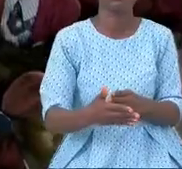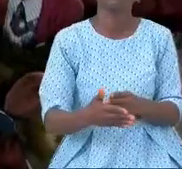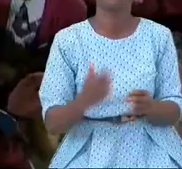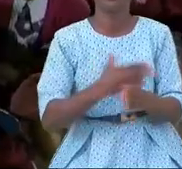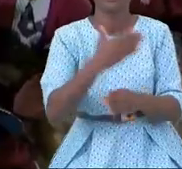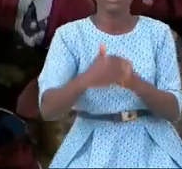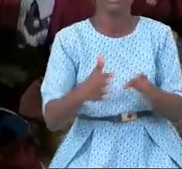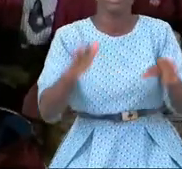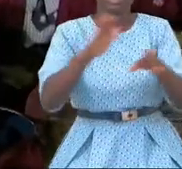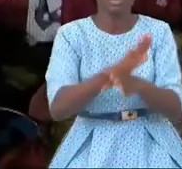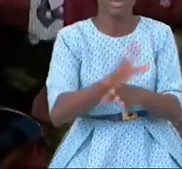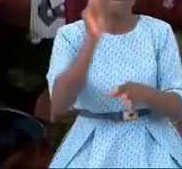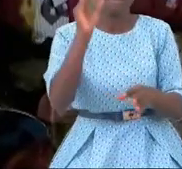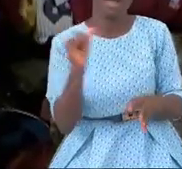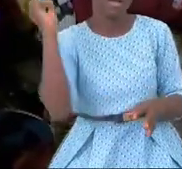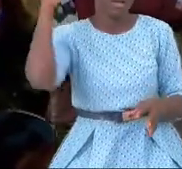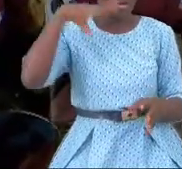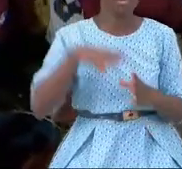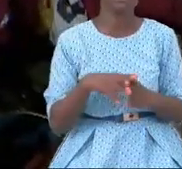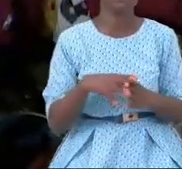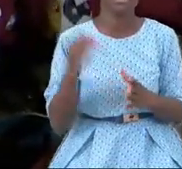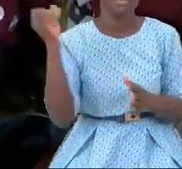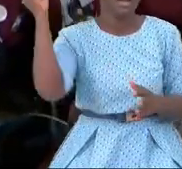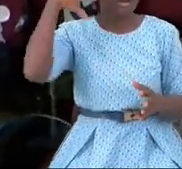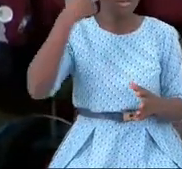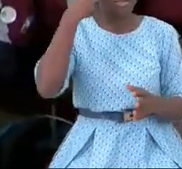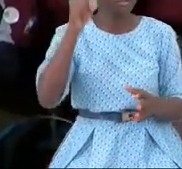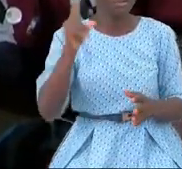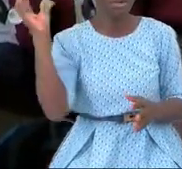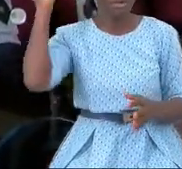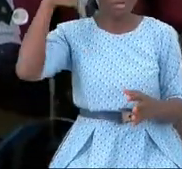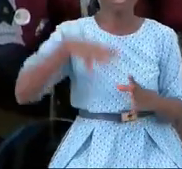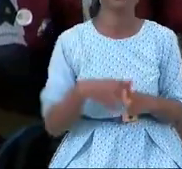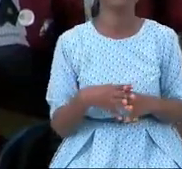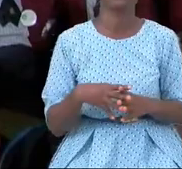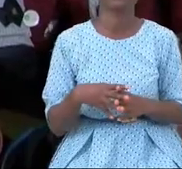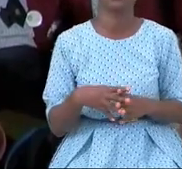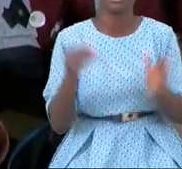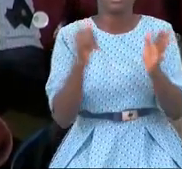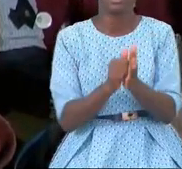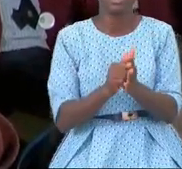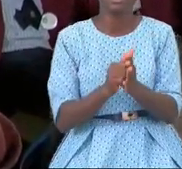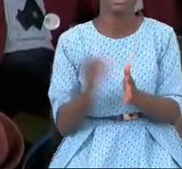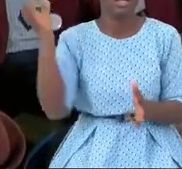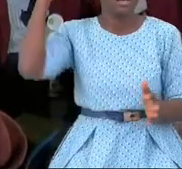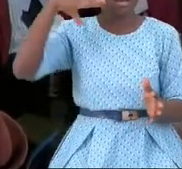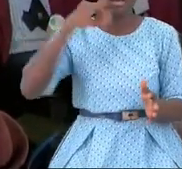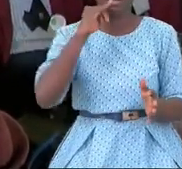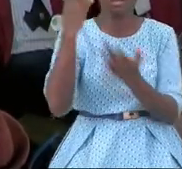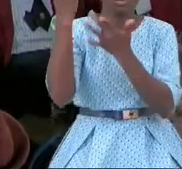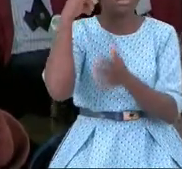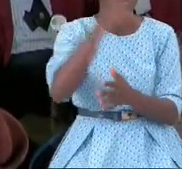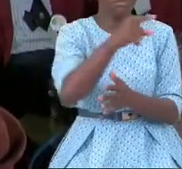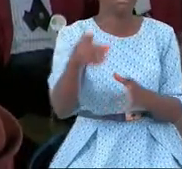I said that grace is waiting for you. And you're there. That grace is waiting up for you. Christ has